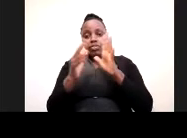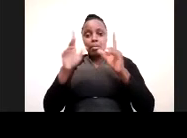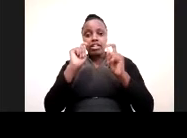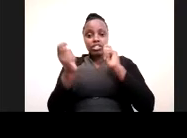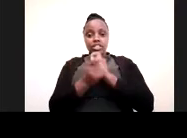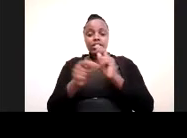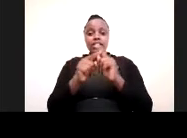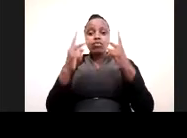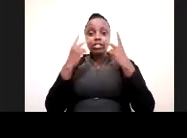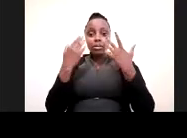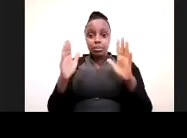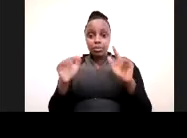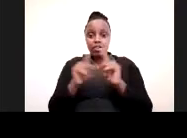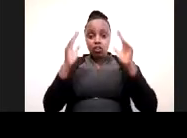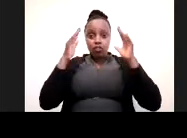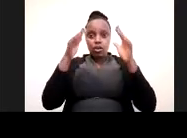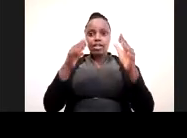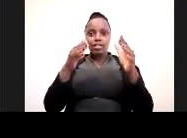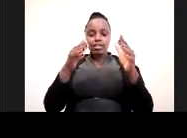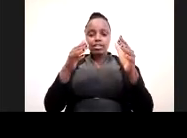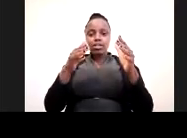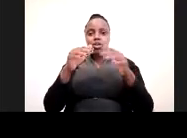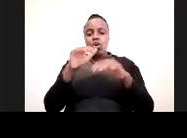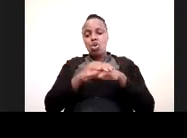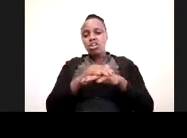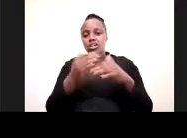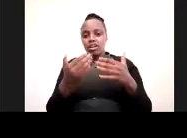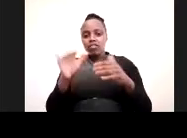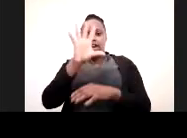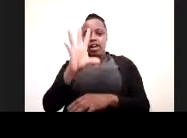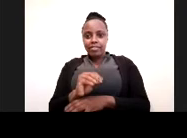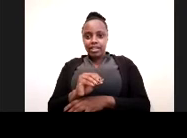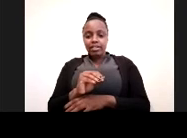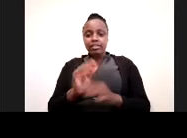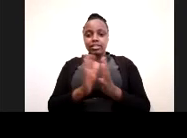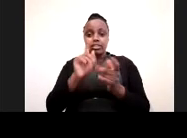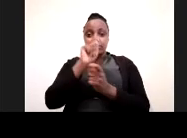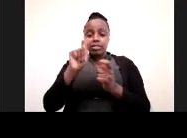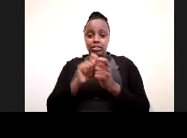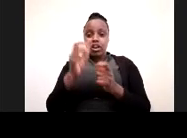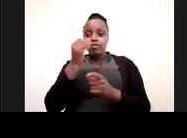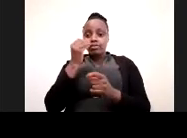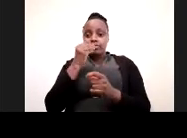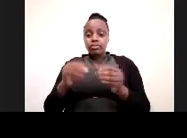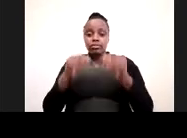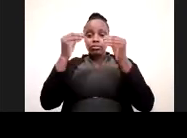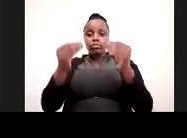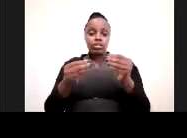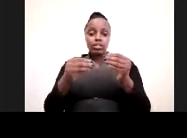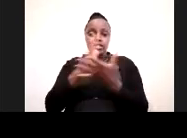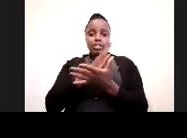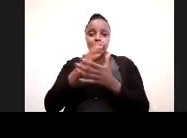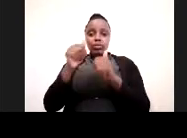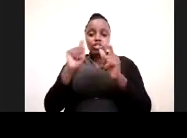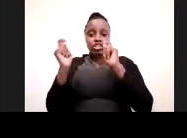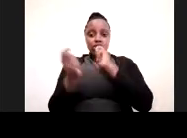See them, you know, focusing on the Africa, Caribbean, Pacific fruit and veg export sector and the main changes that, that